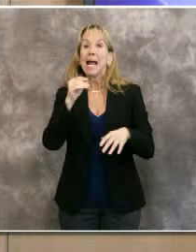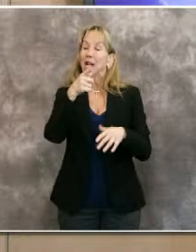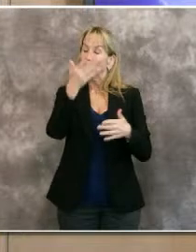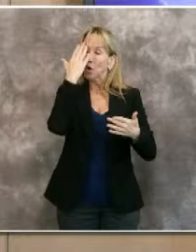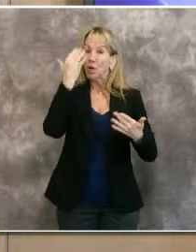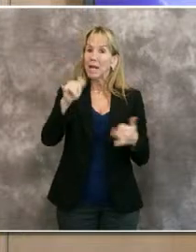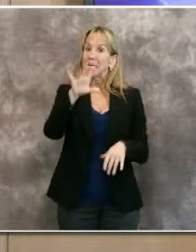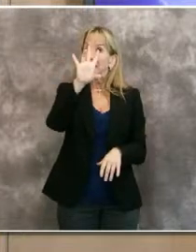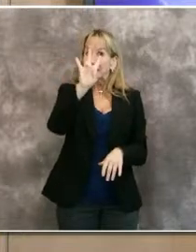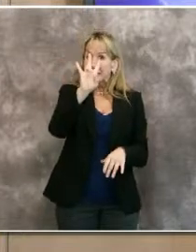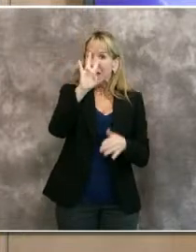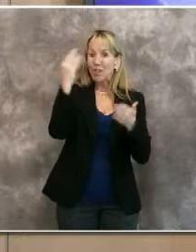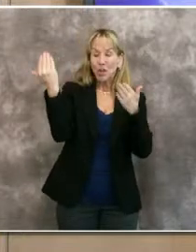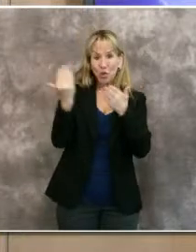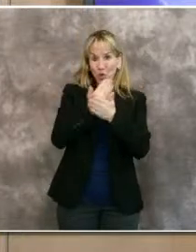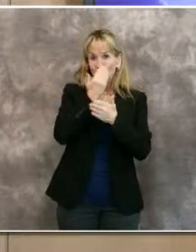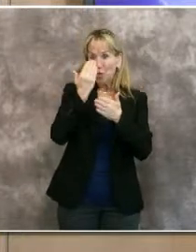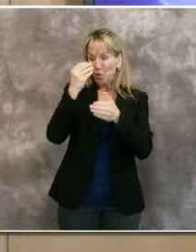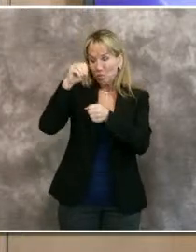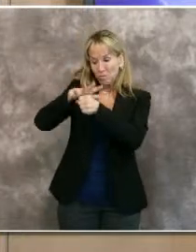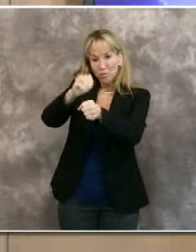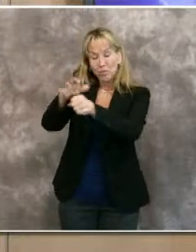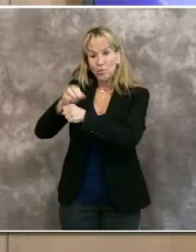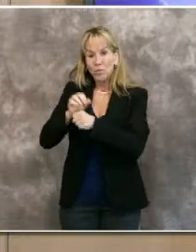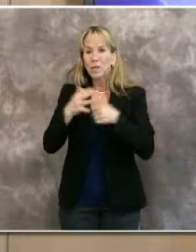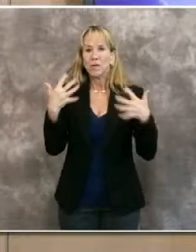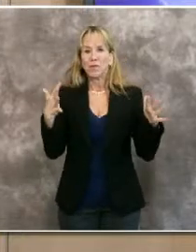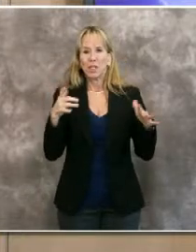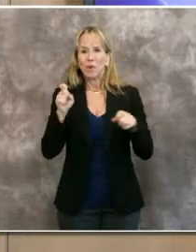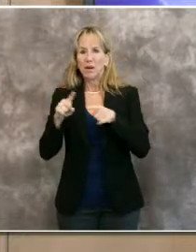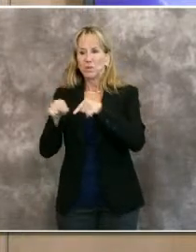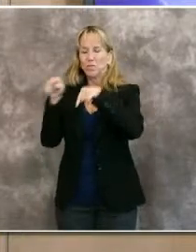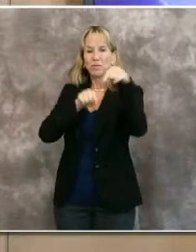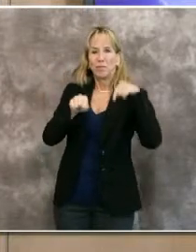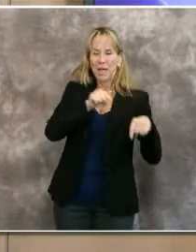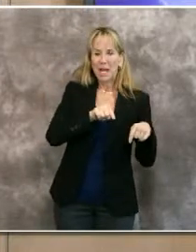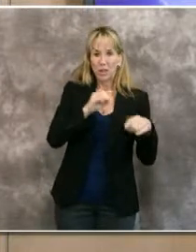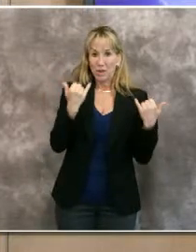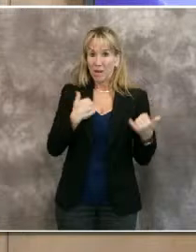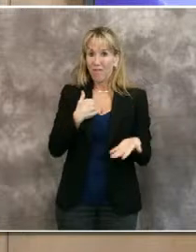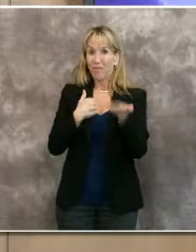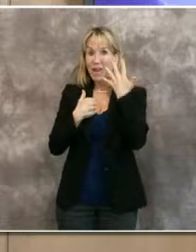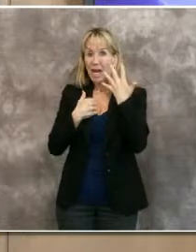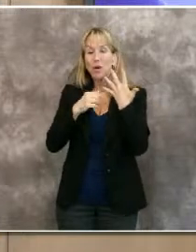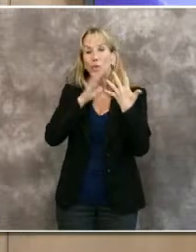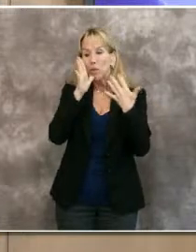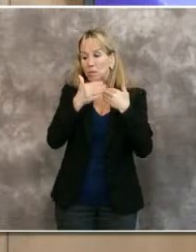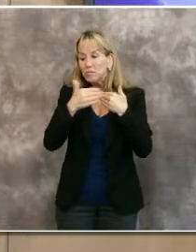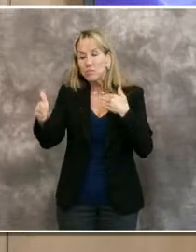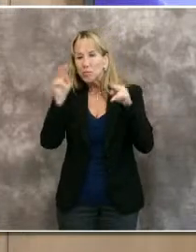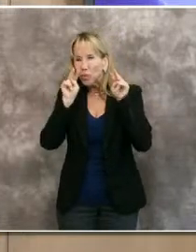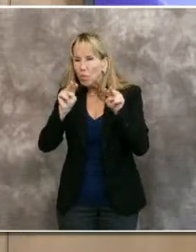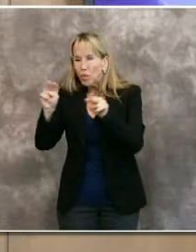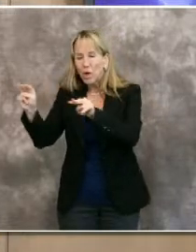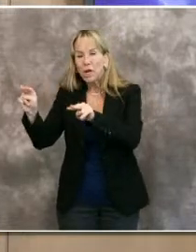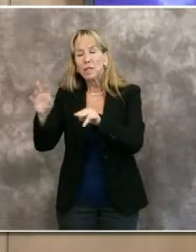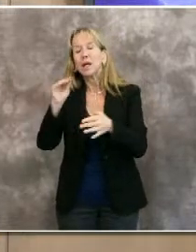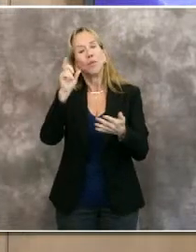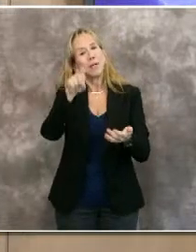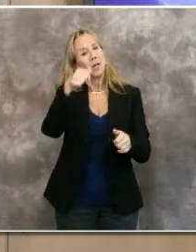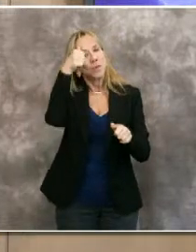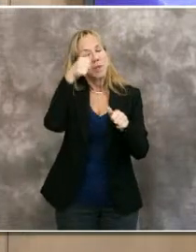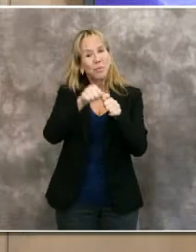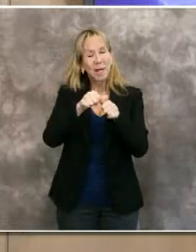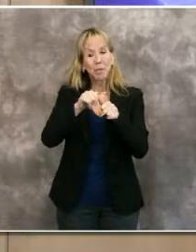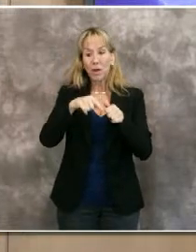outbreak settings in a 7-day period. And so we will continue to monitor these as we go forward. But it is a reminder that each of